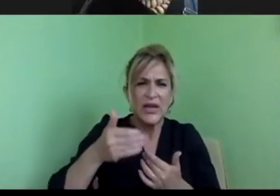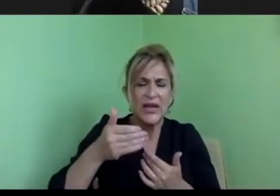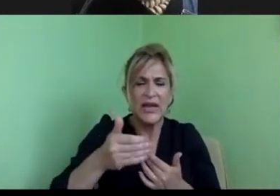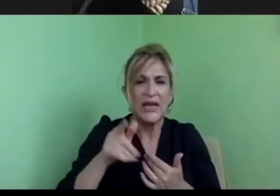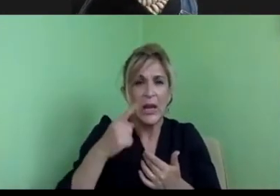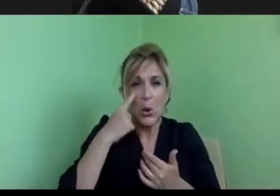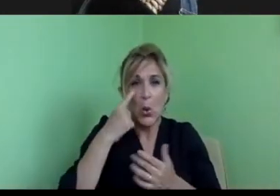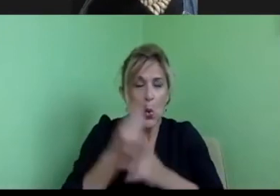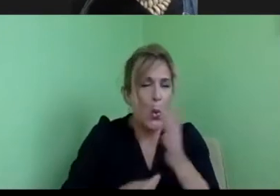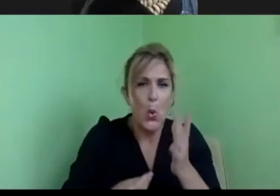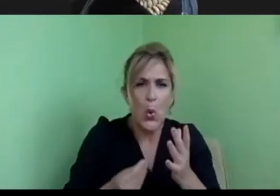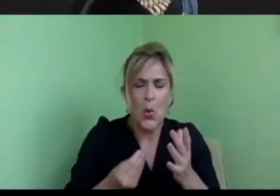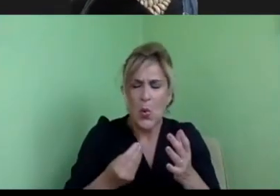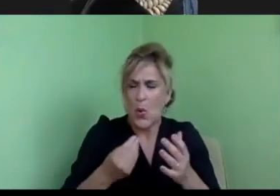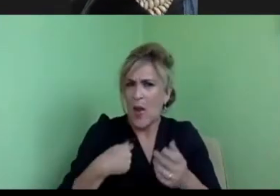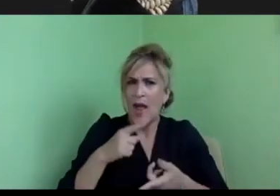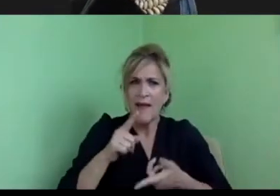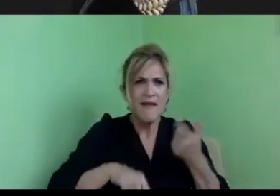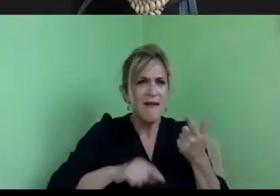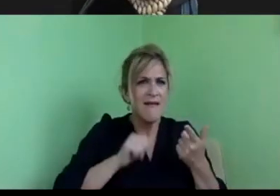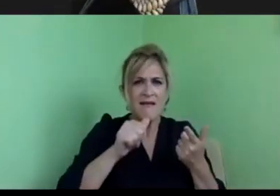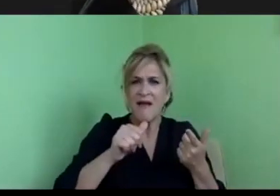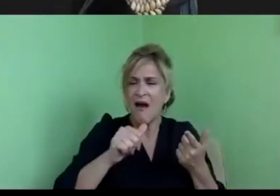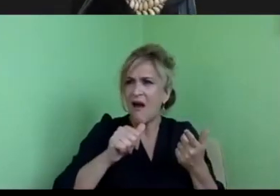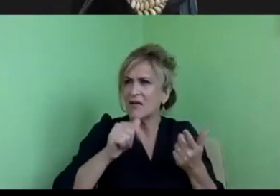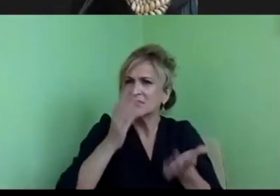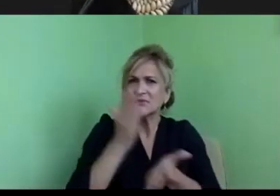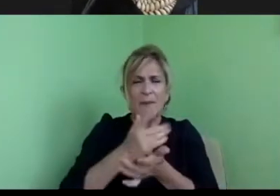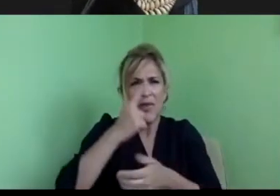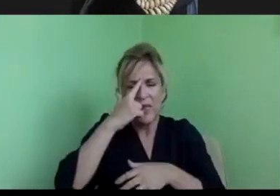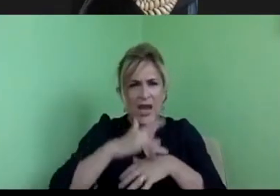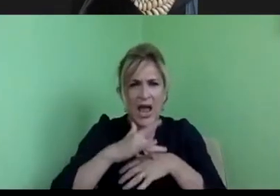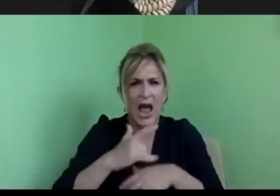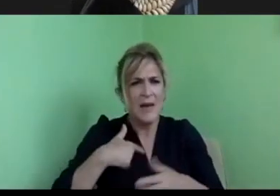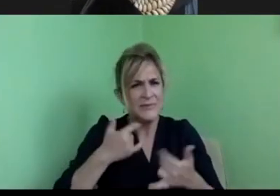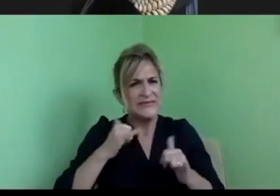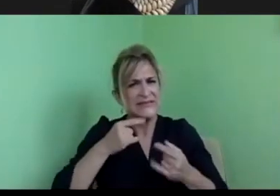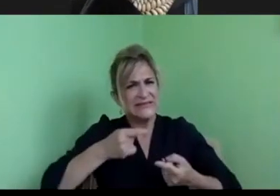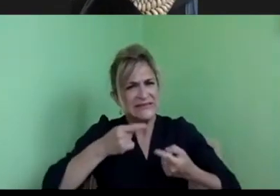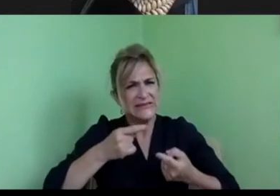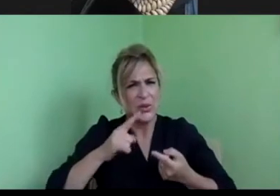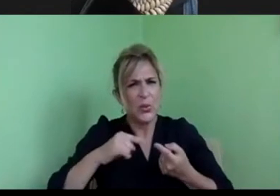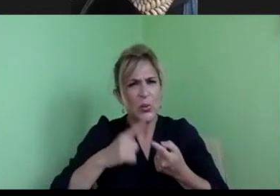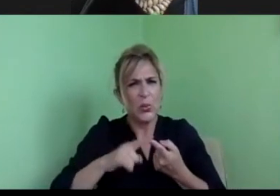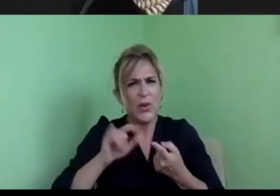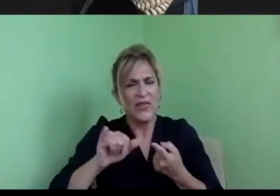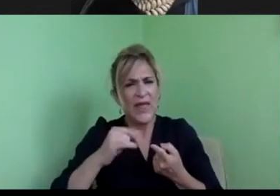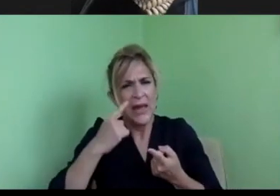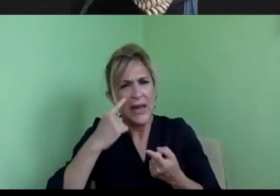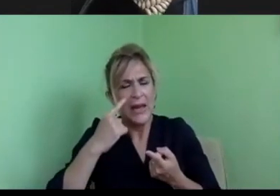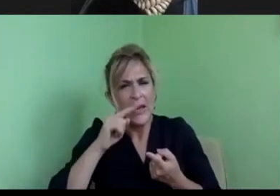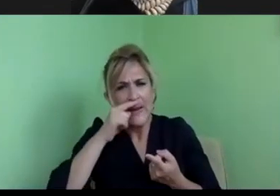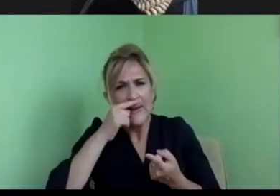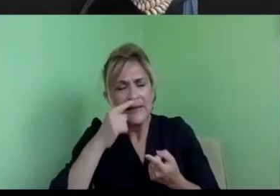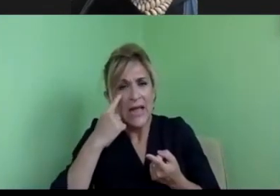can't get over that you know what i mean i'm not five episodes in i'm still back when they smashed that kid's eye in and no one's